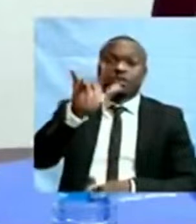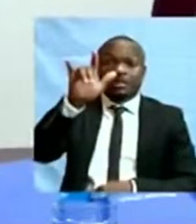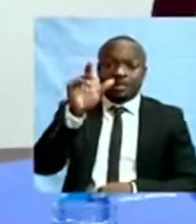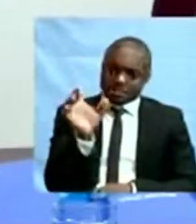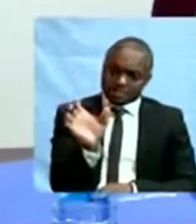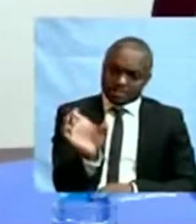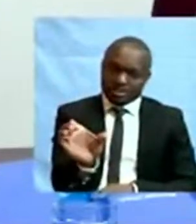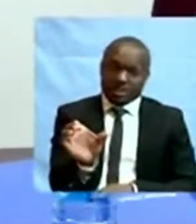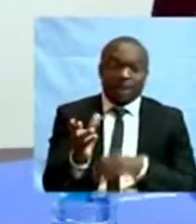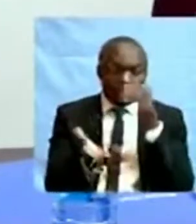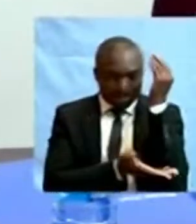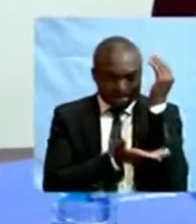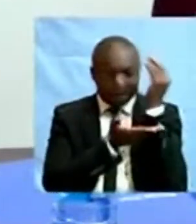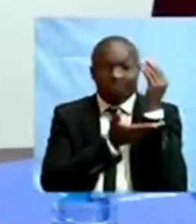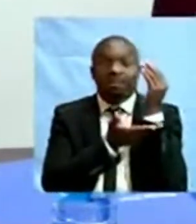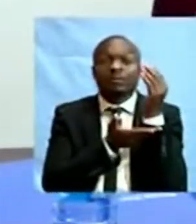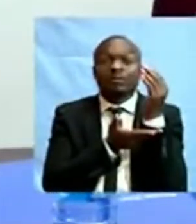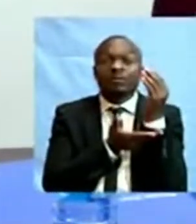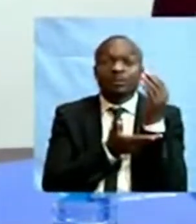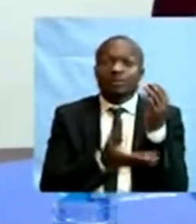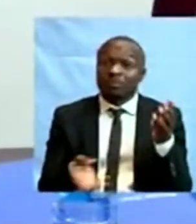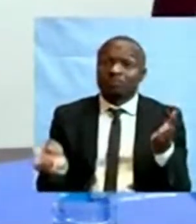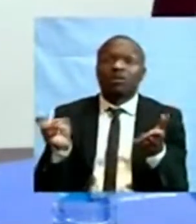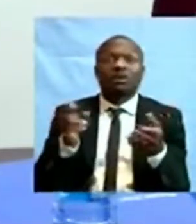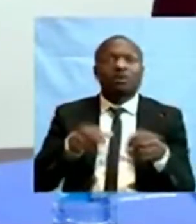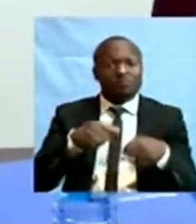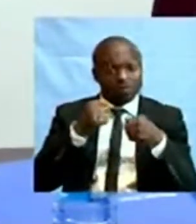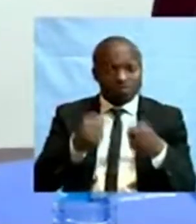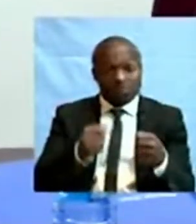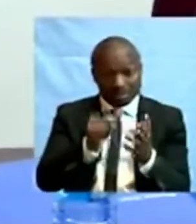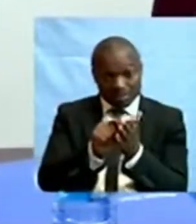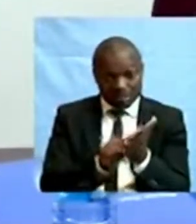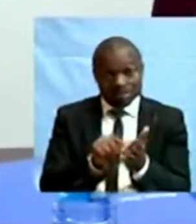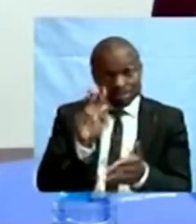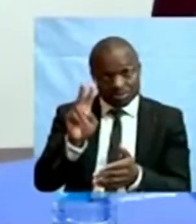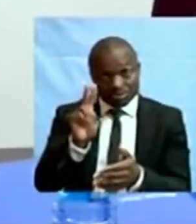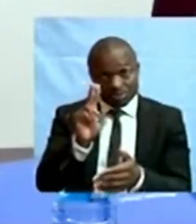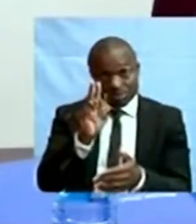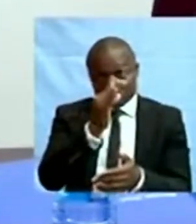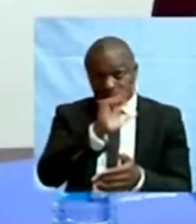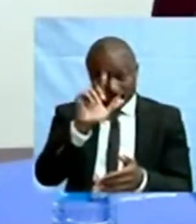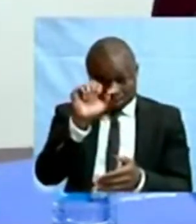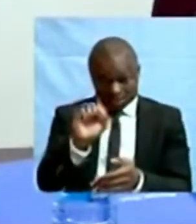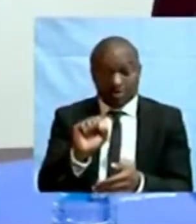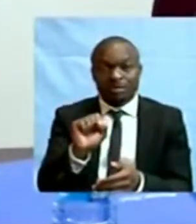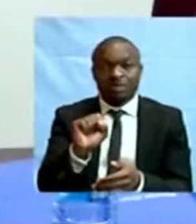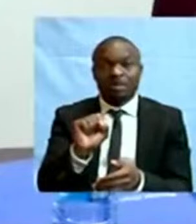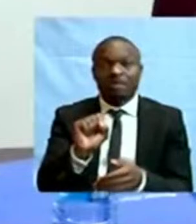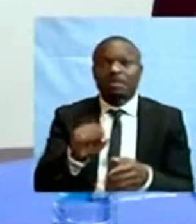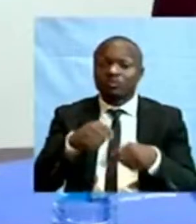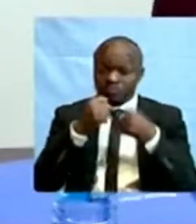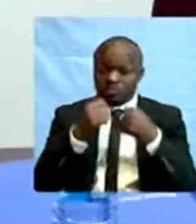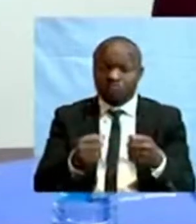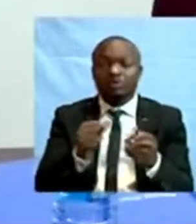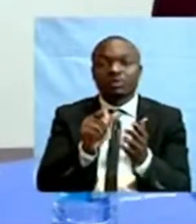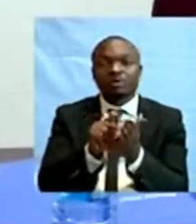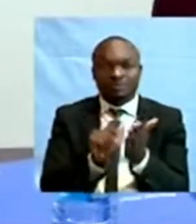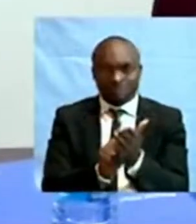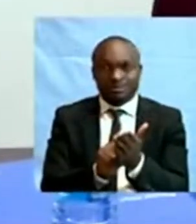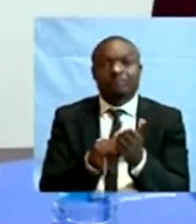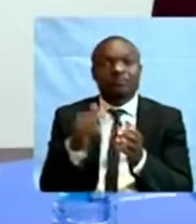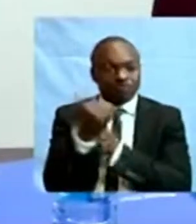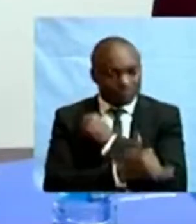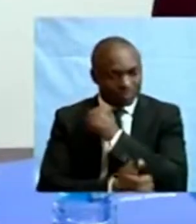by improving or reinforcing the principal acts, the 2 bills aim to reinforce the country's policy, institutional and legal